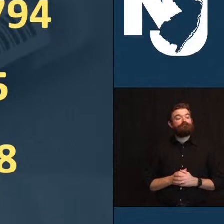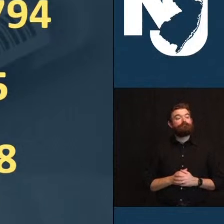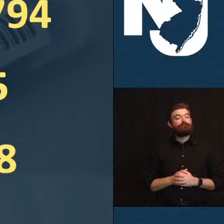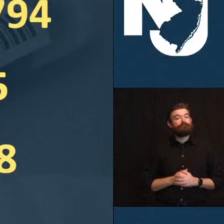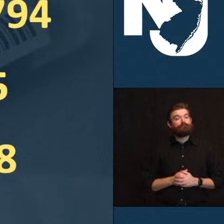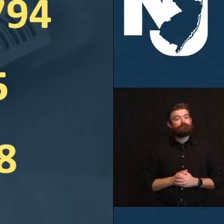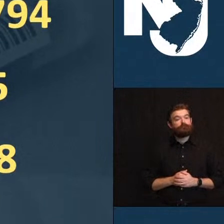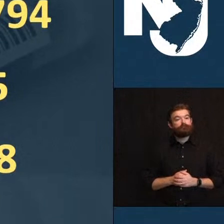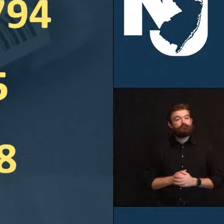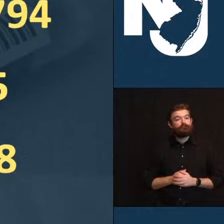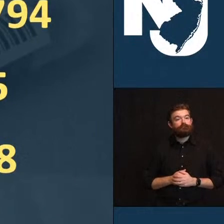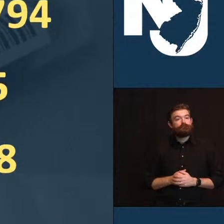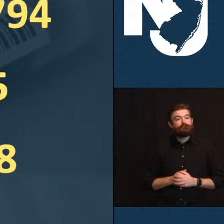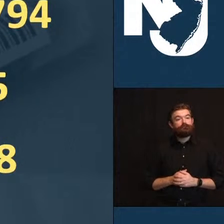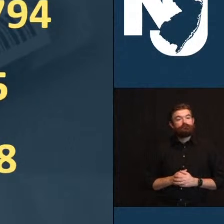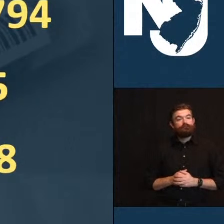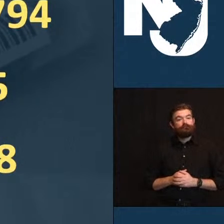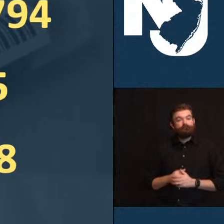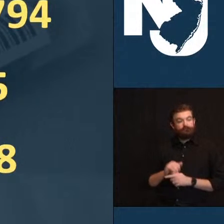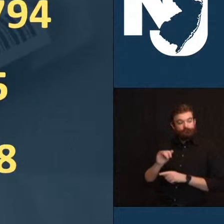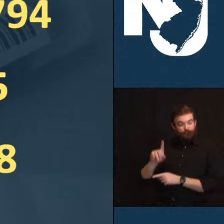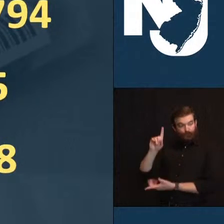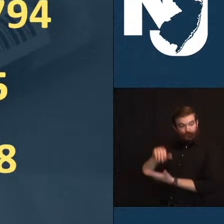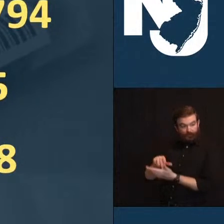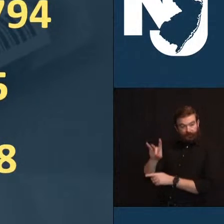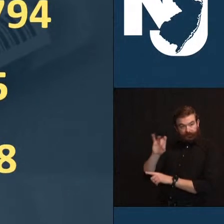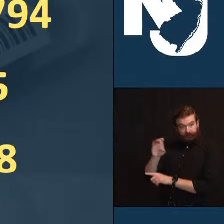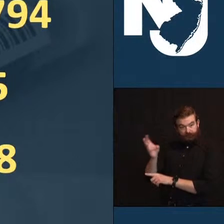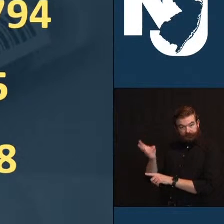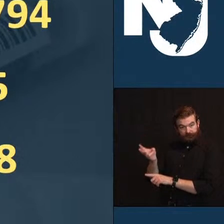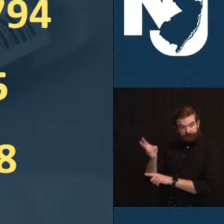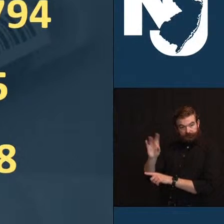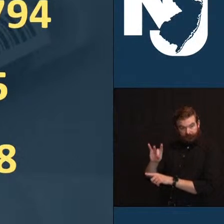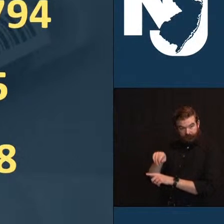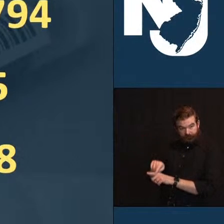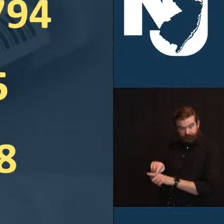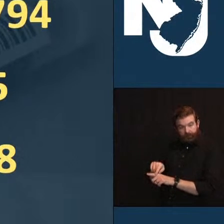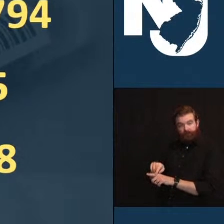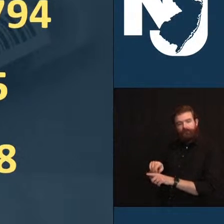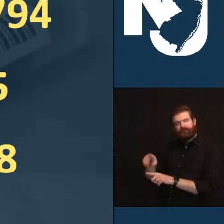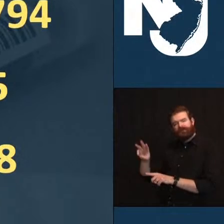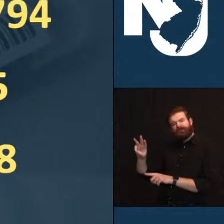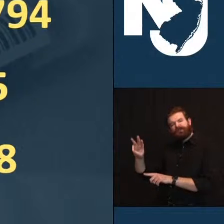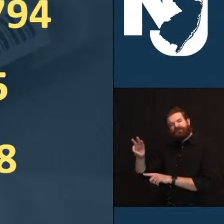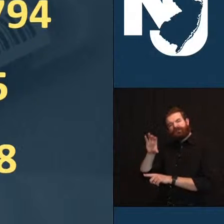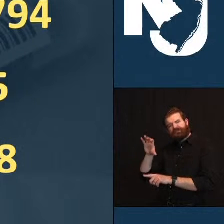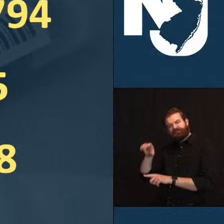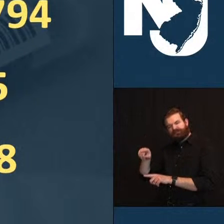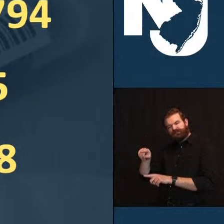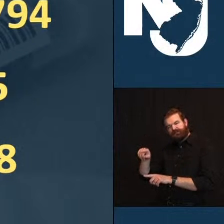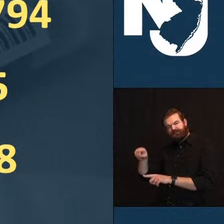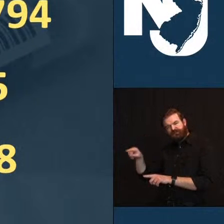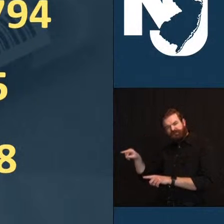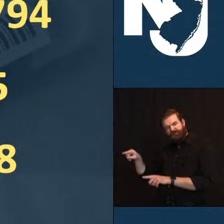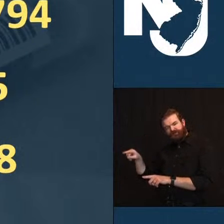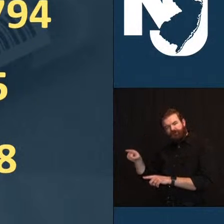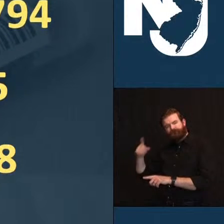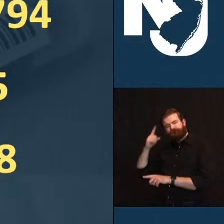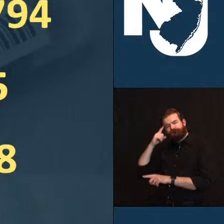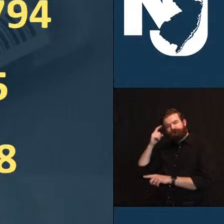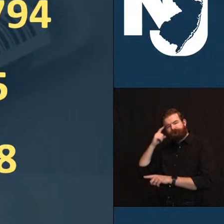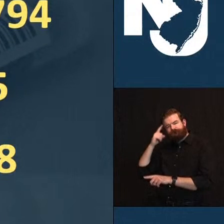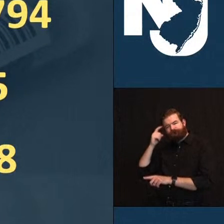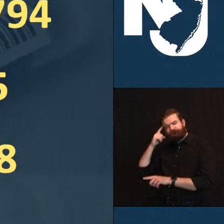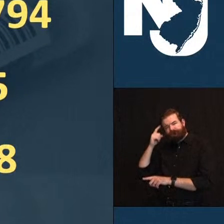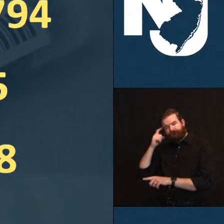1,868, 675 probable deaths from among residents and staff at our long-term care centers. And